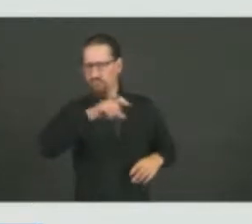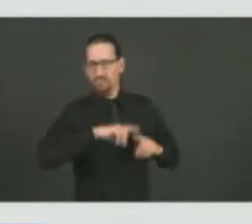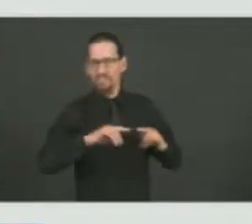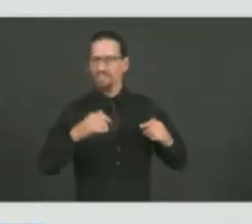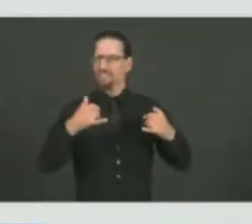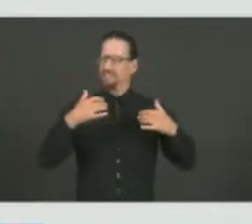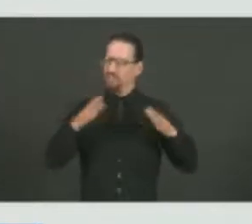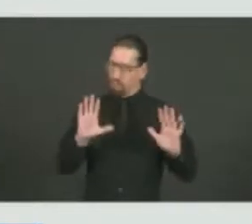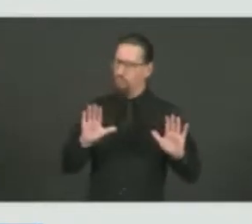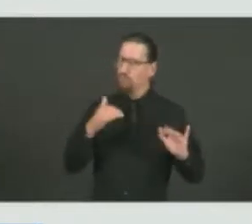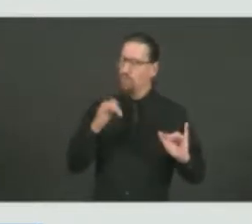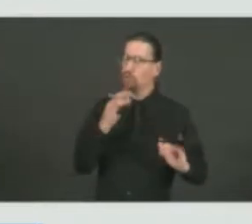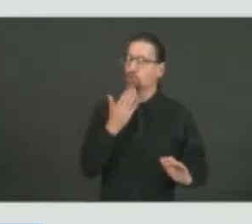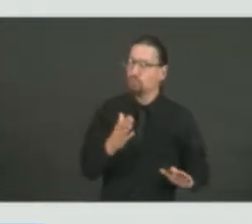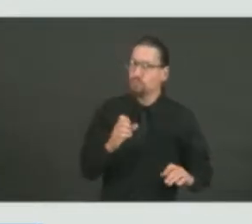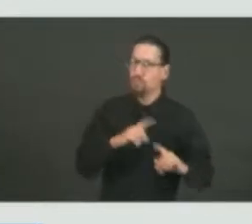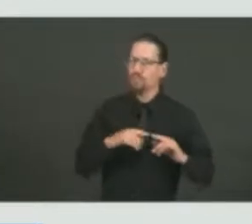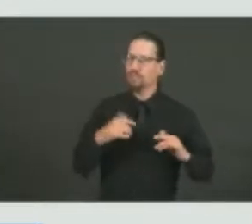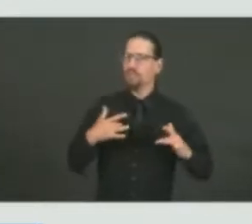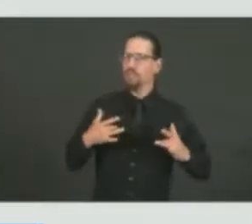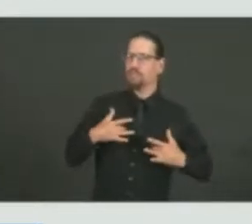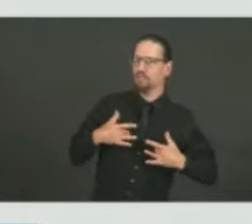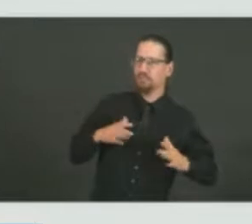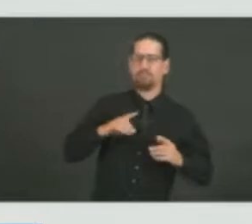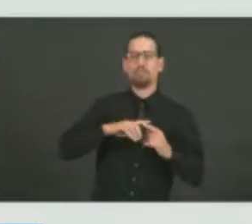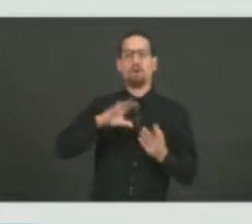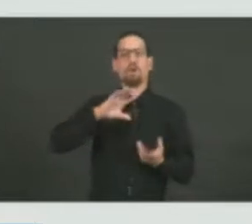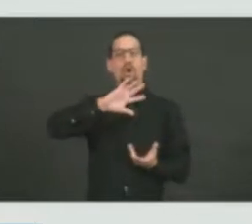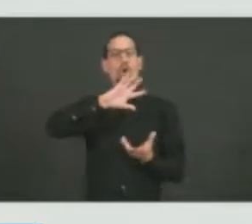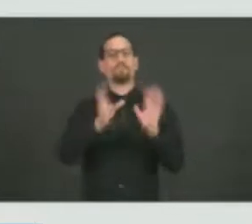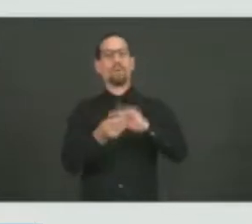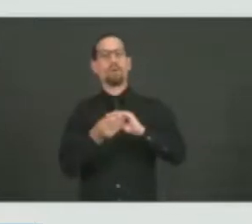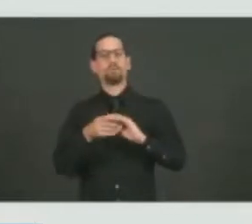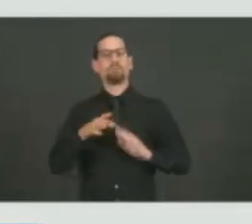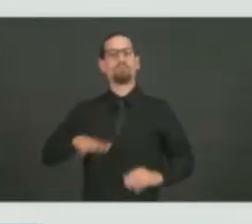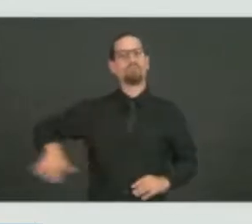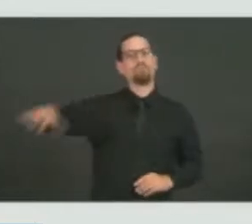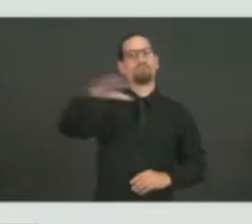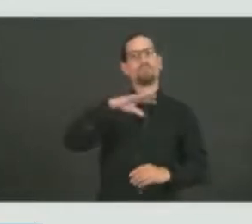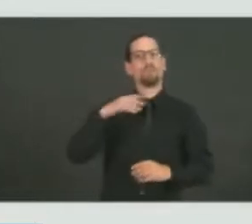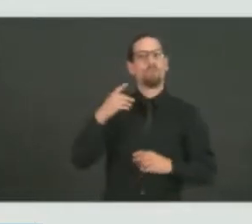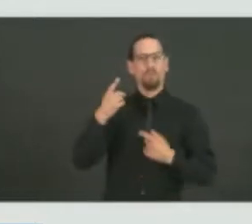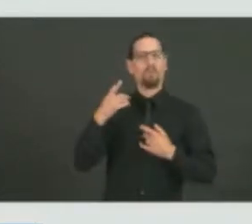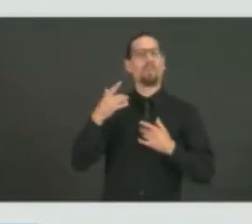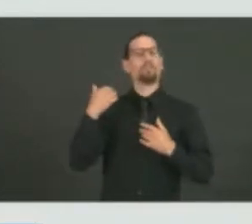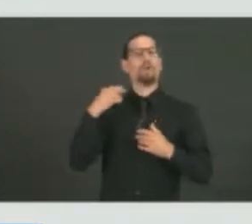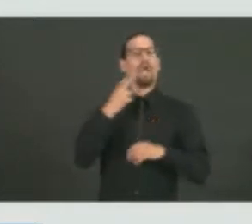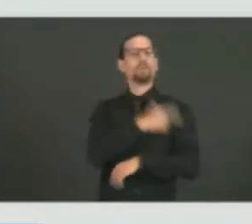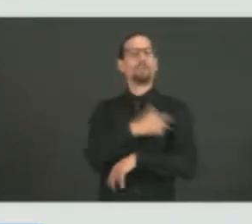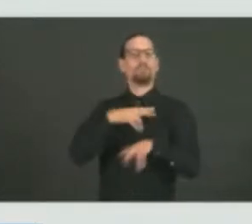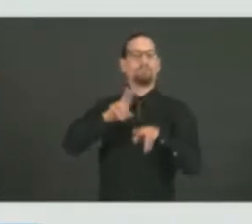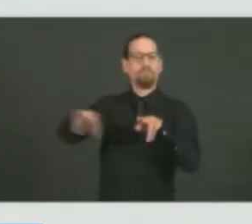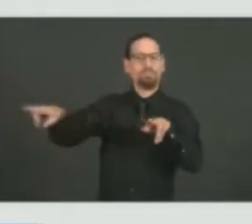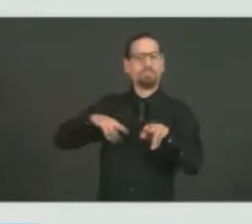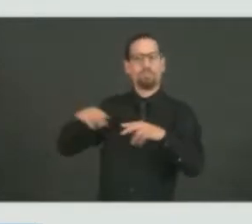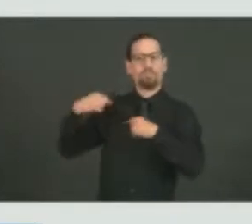very good. And our total hospitalizations have plateaued over the past 10